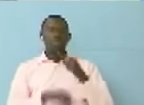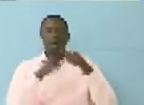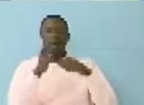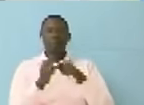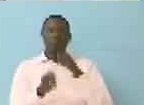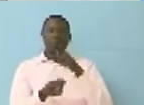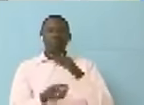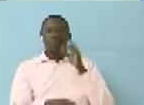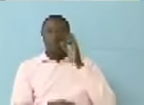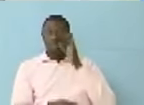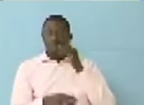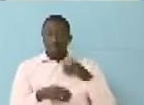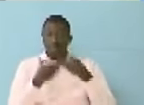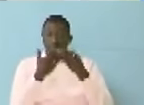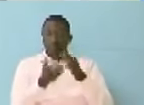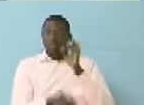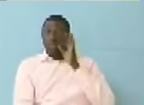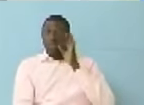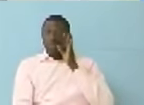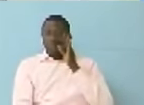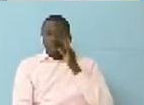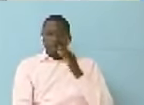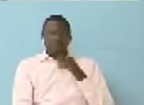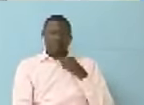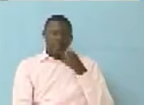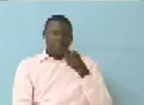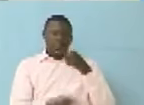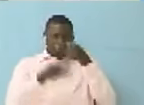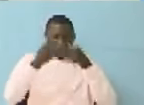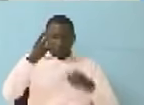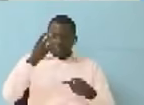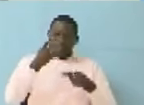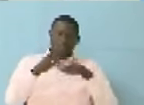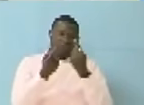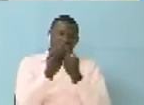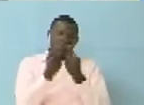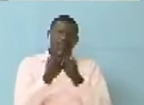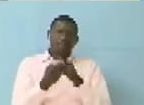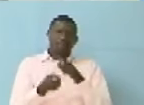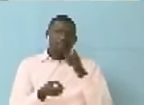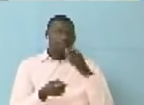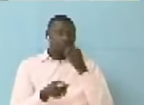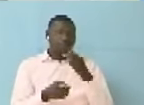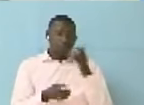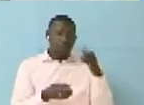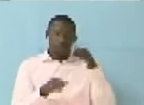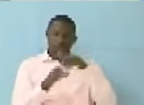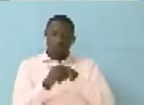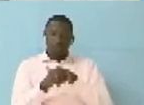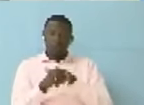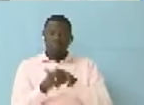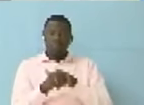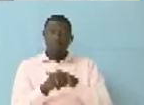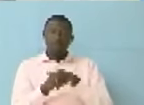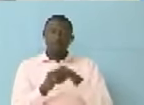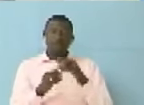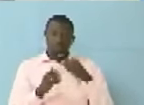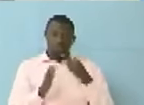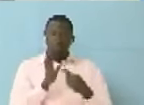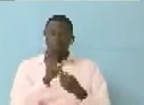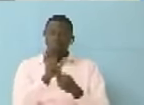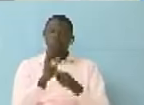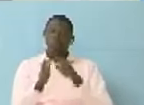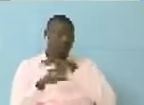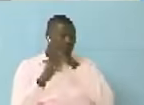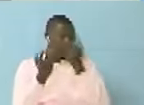have responded to these allegations, provided whatever evidence you